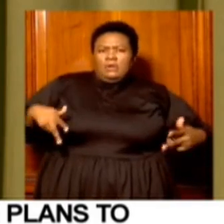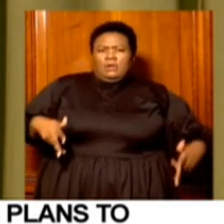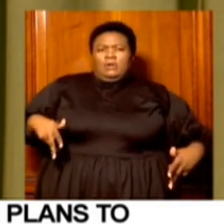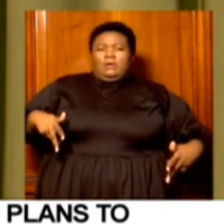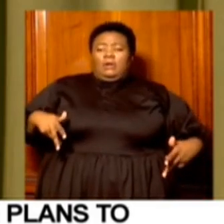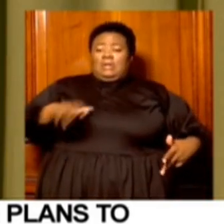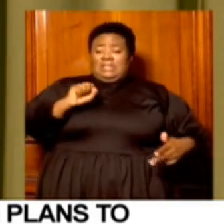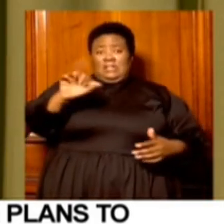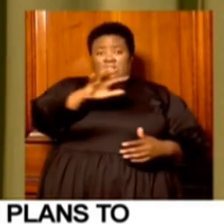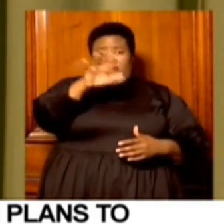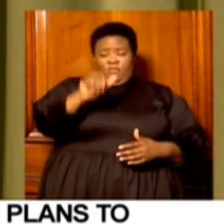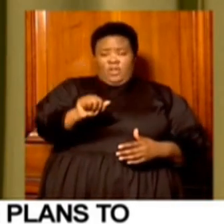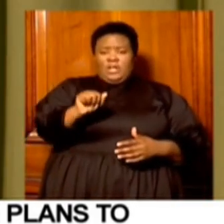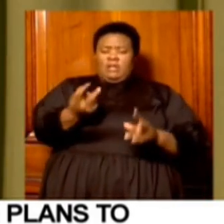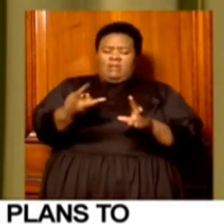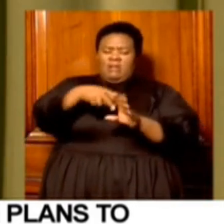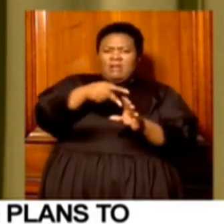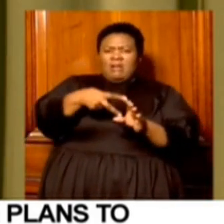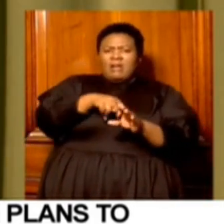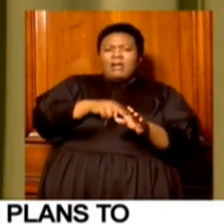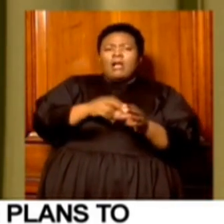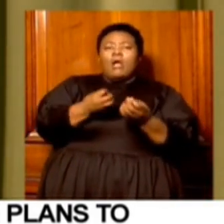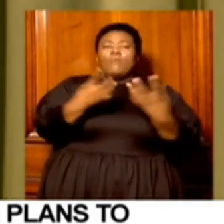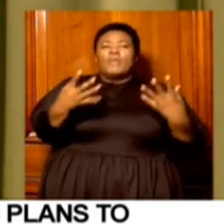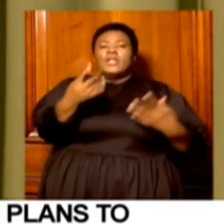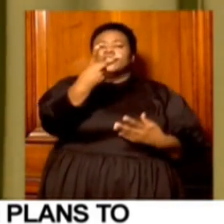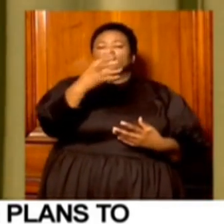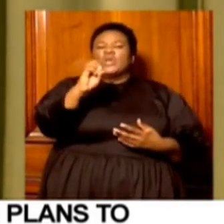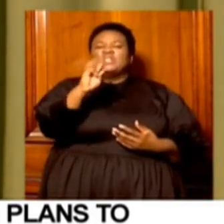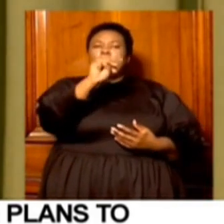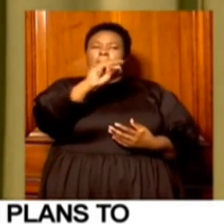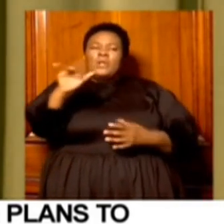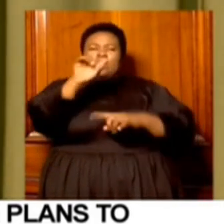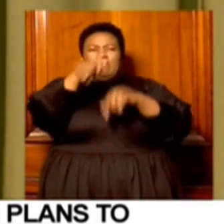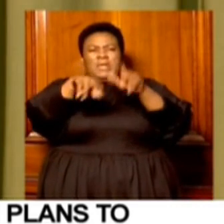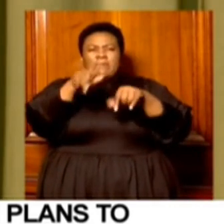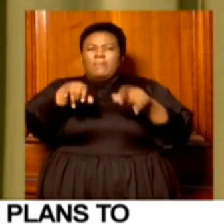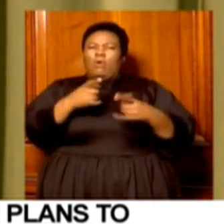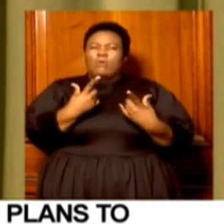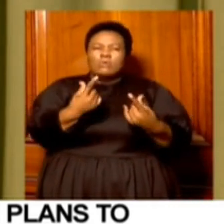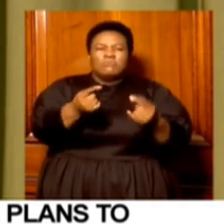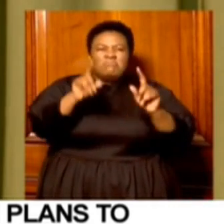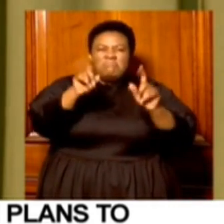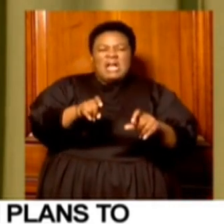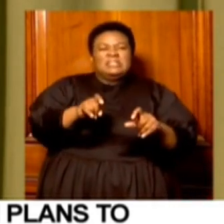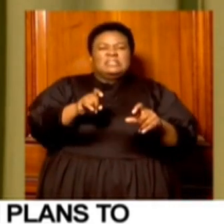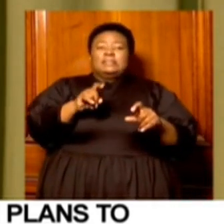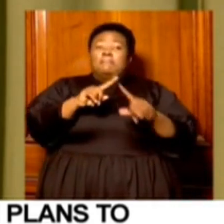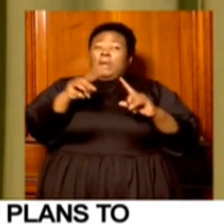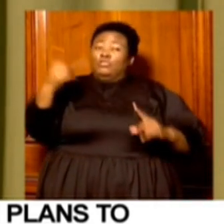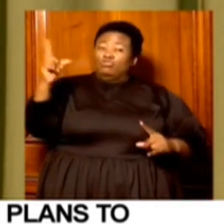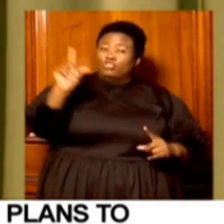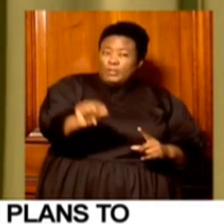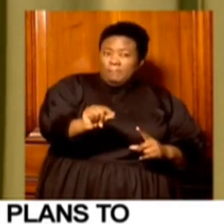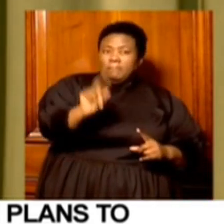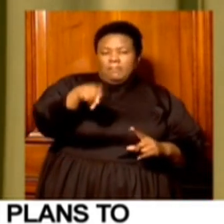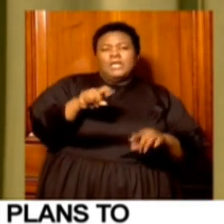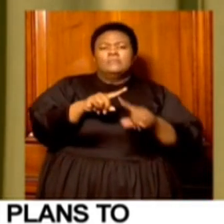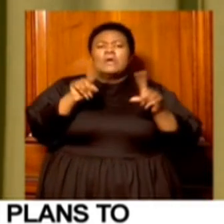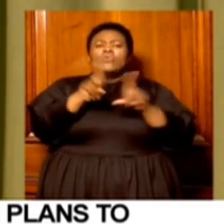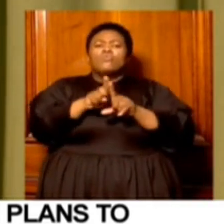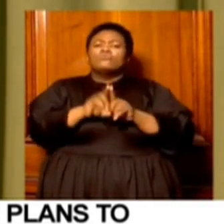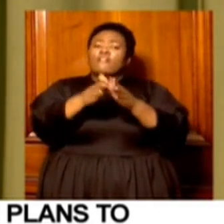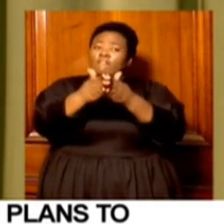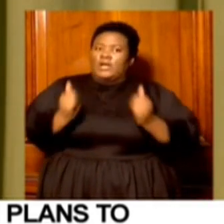million people as it does, safe, faster, and and cheaper. And we are going to get